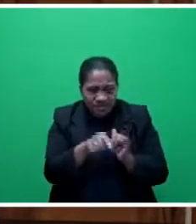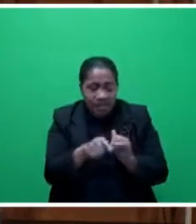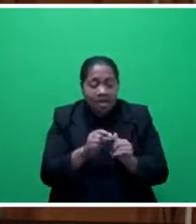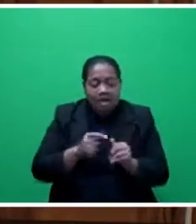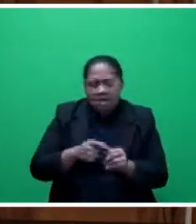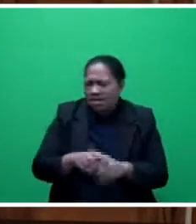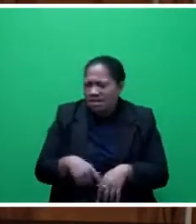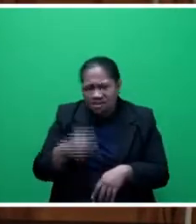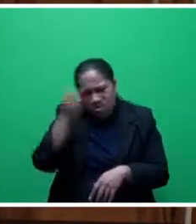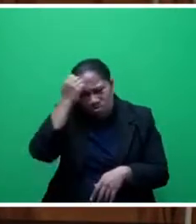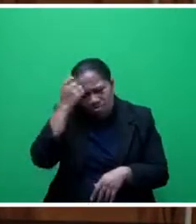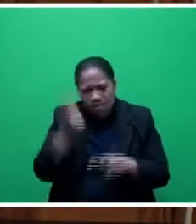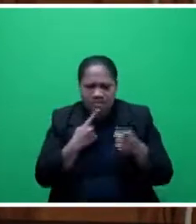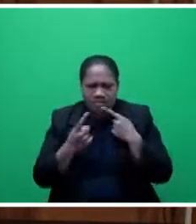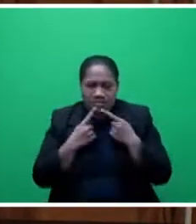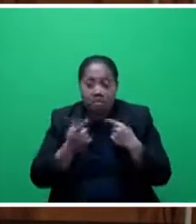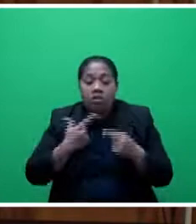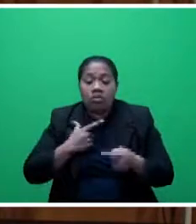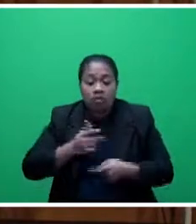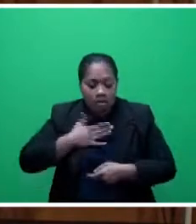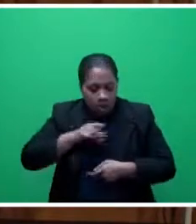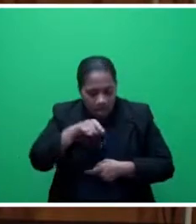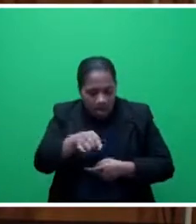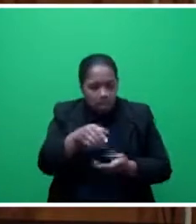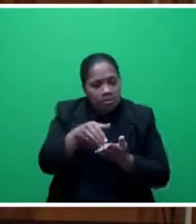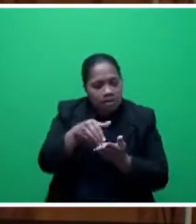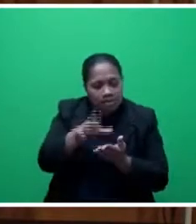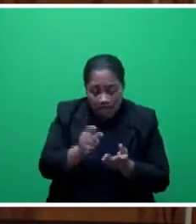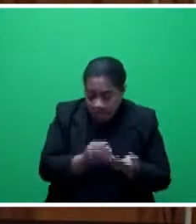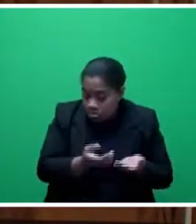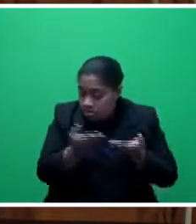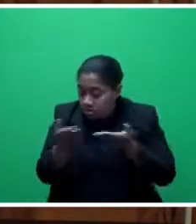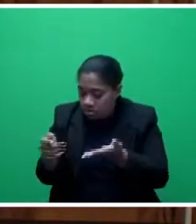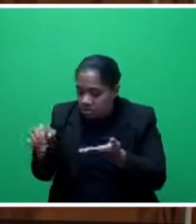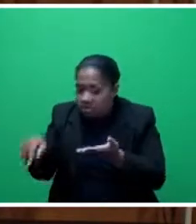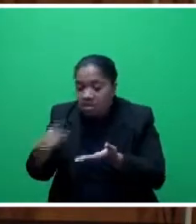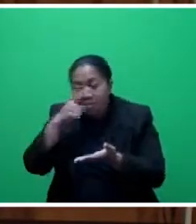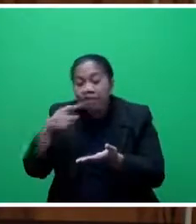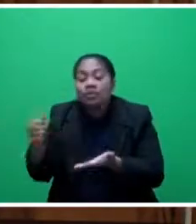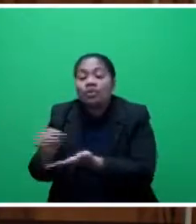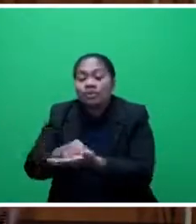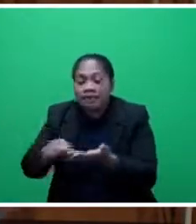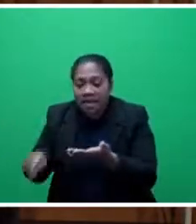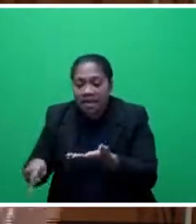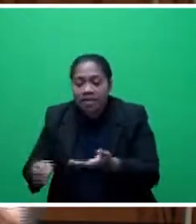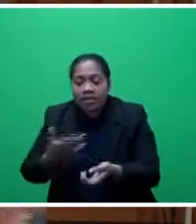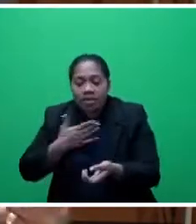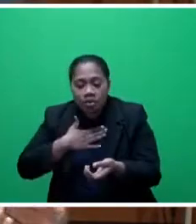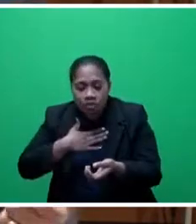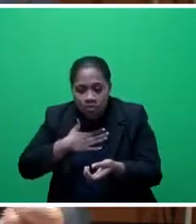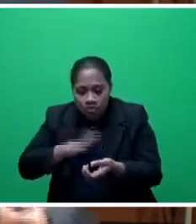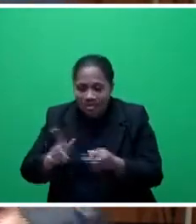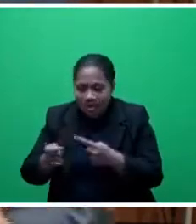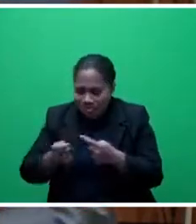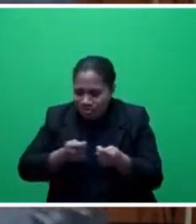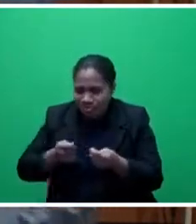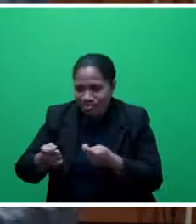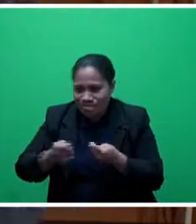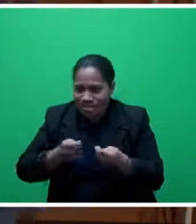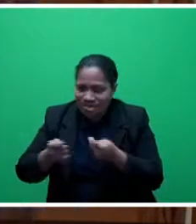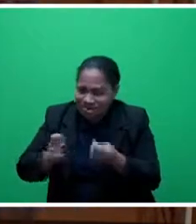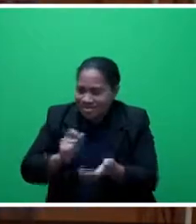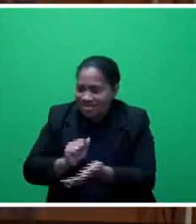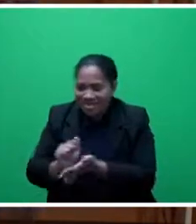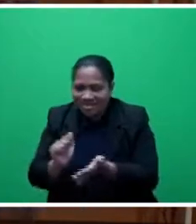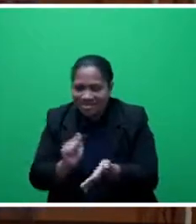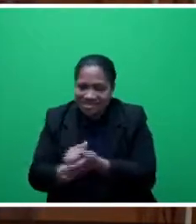want this to be actually passed on to the ordinary consumer. We want the market to be a lot more robust. Ultimately,